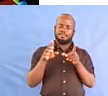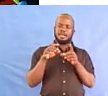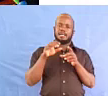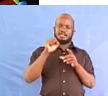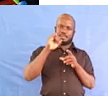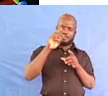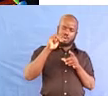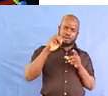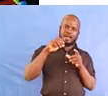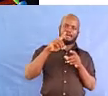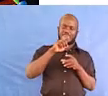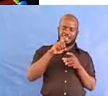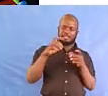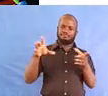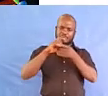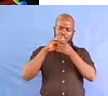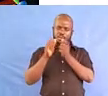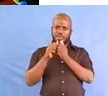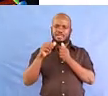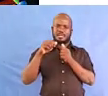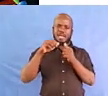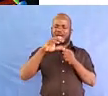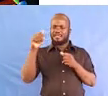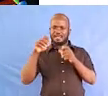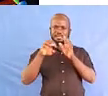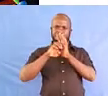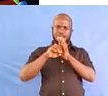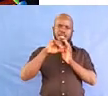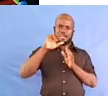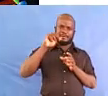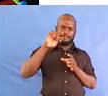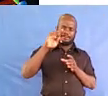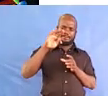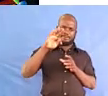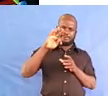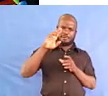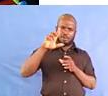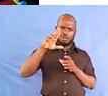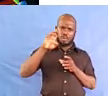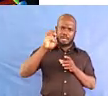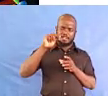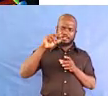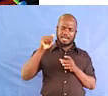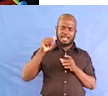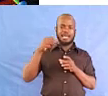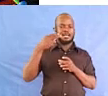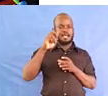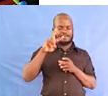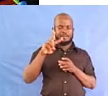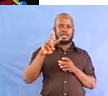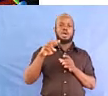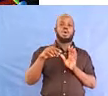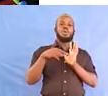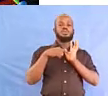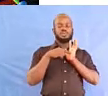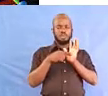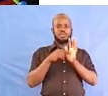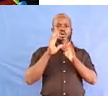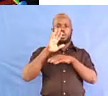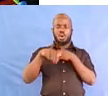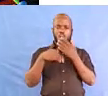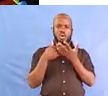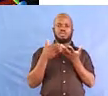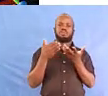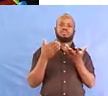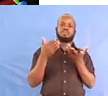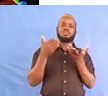like co-culturing of the simian virus with known human pathogens like influenza would have been unsuccessful. HIV